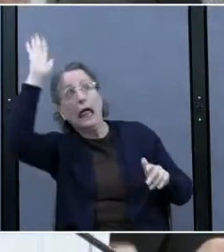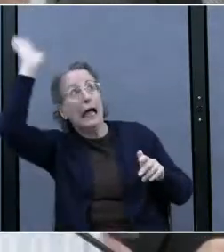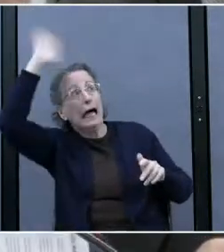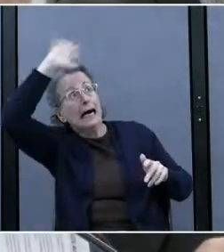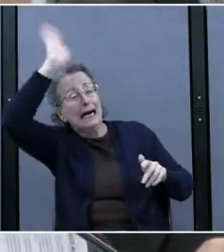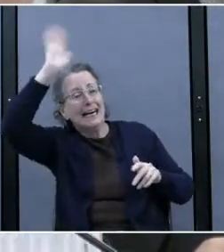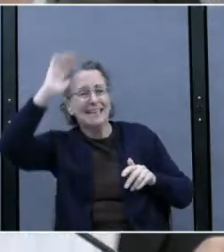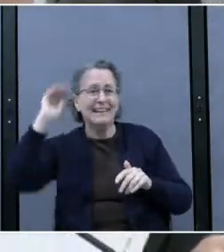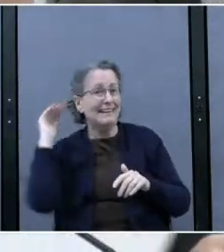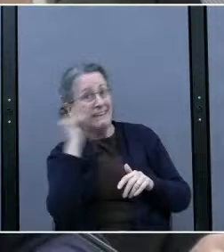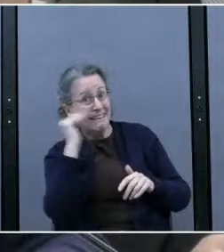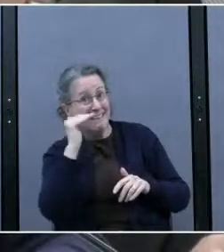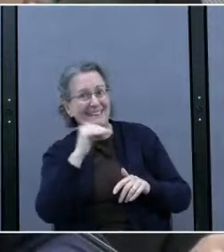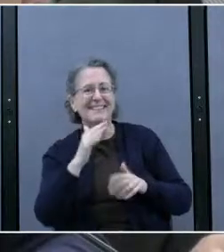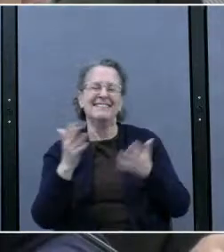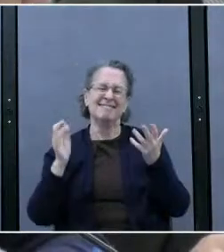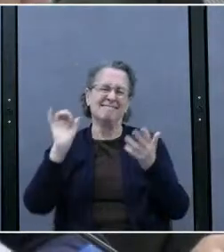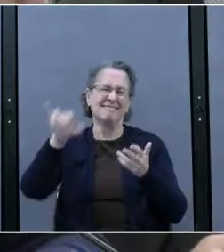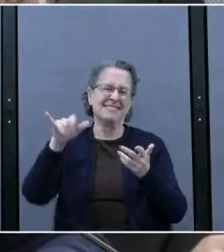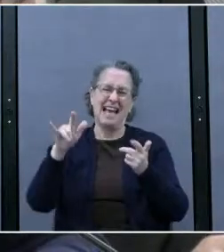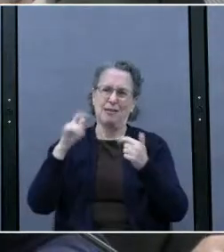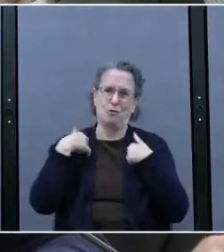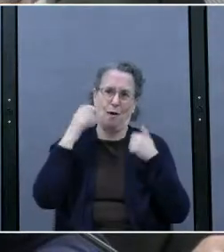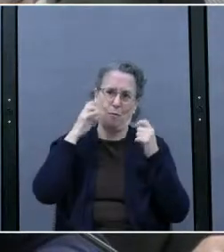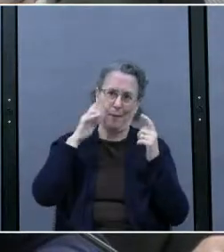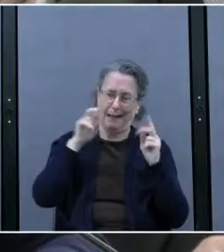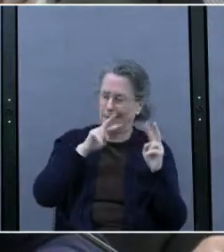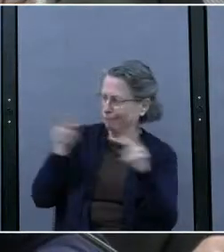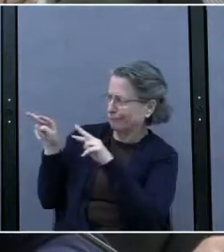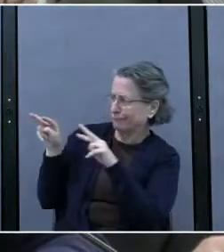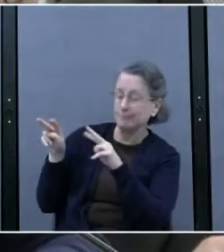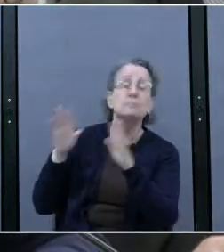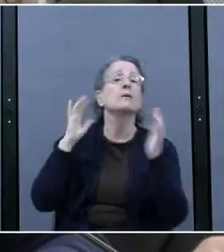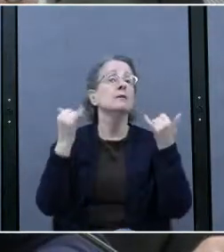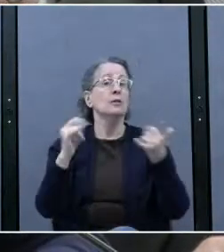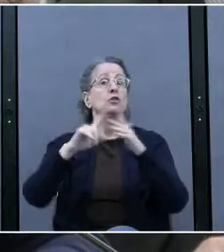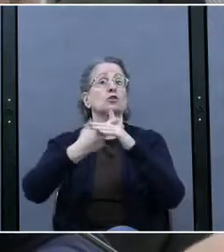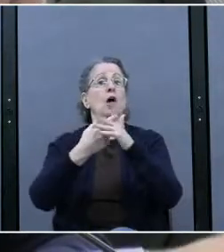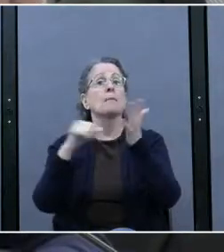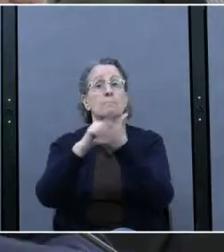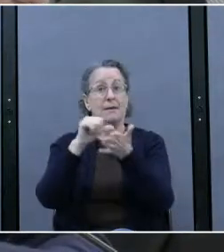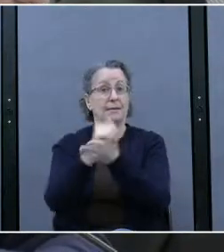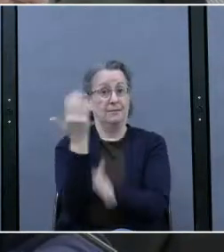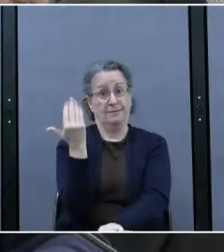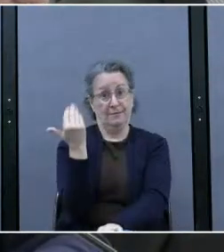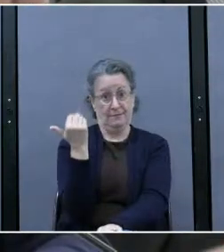Okay, so I'm opening my book to page 15. Please follow along.